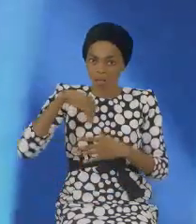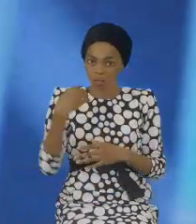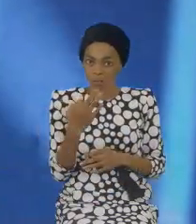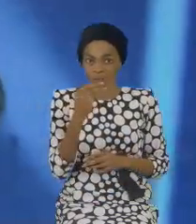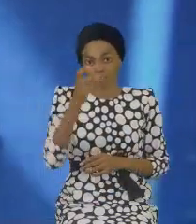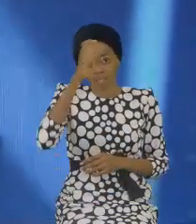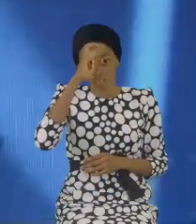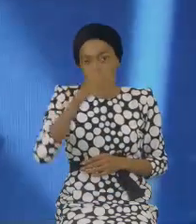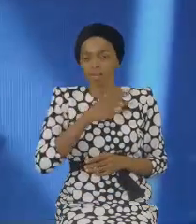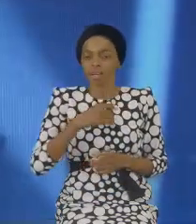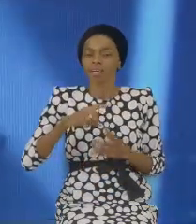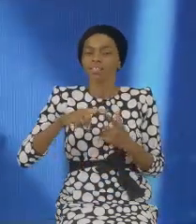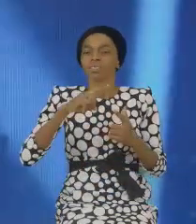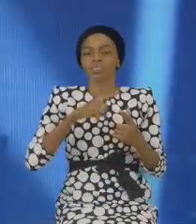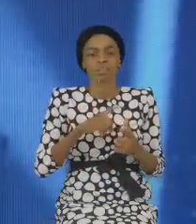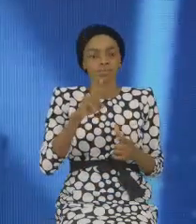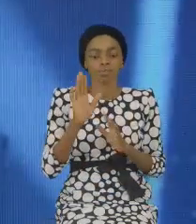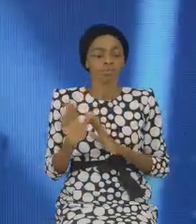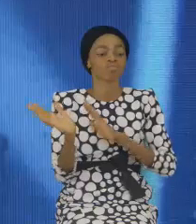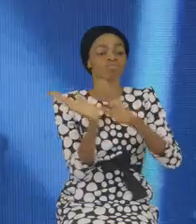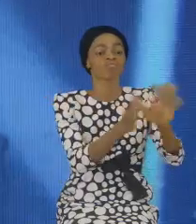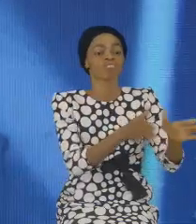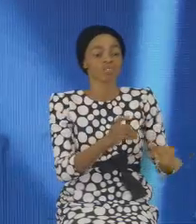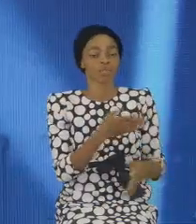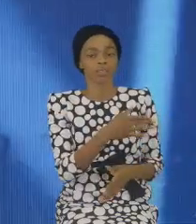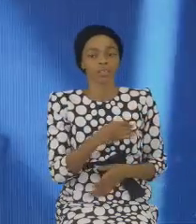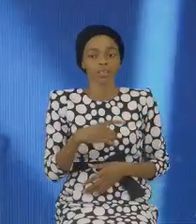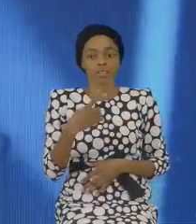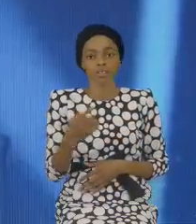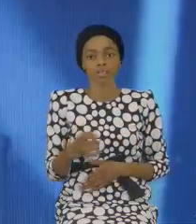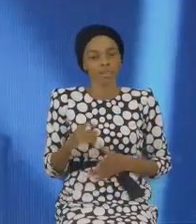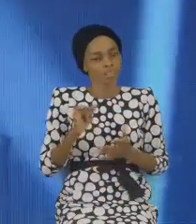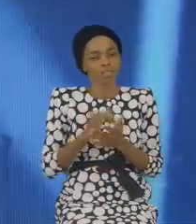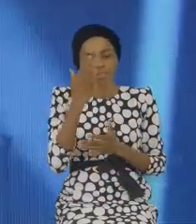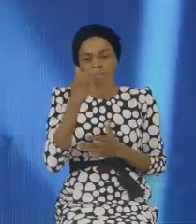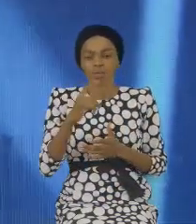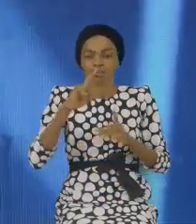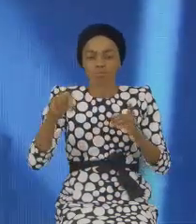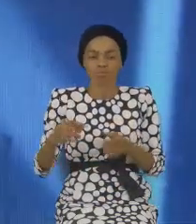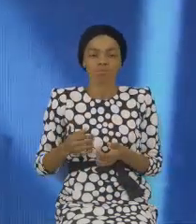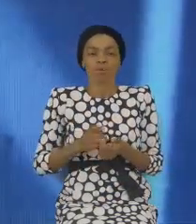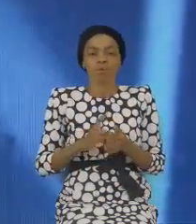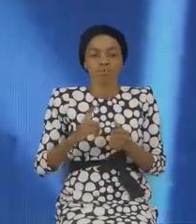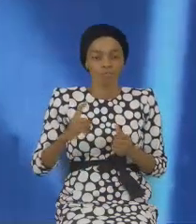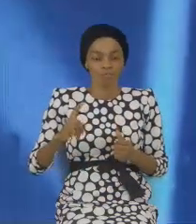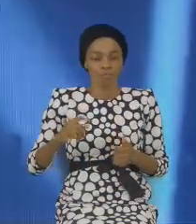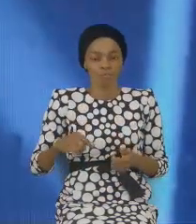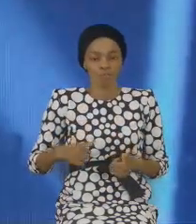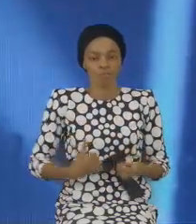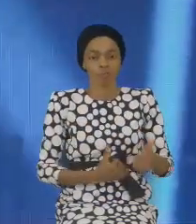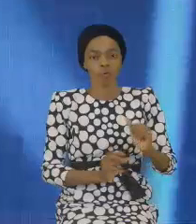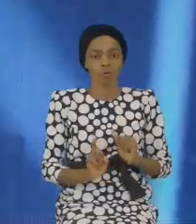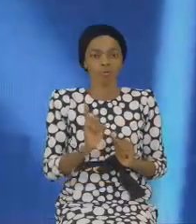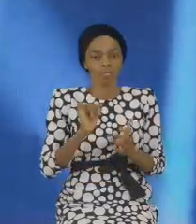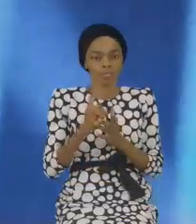and then you don't leave them there. That's why we do follow up, so that you take them through and they pass